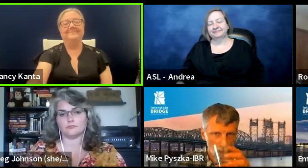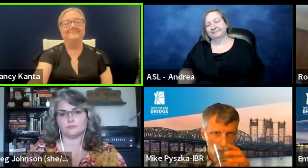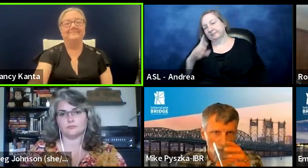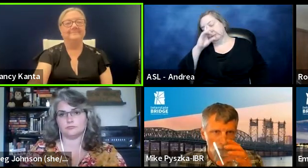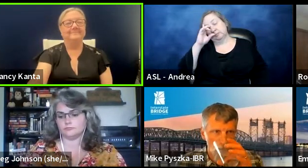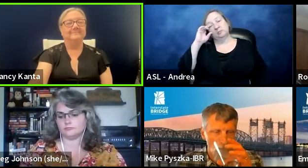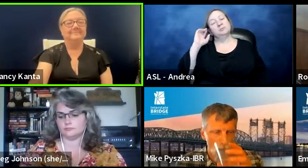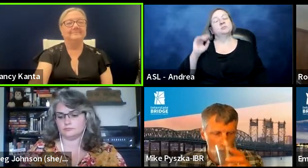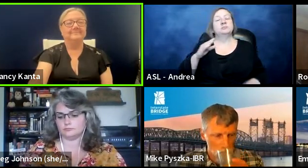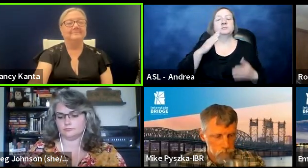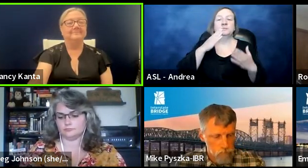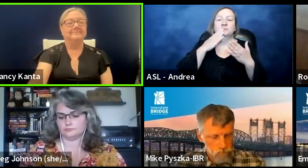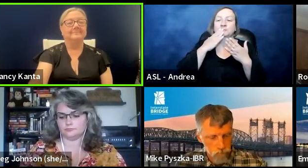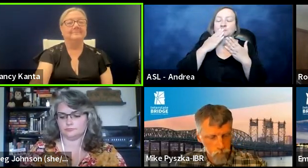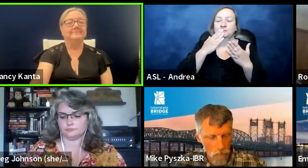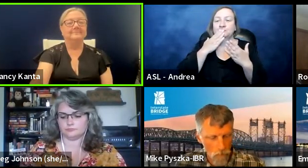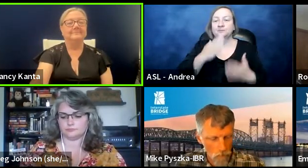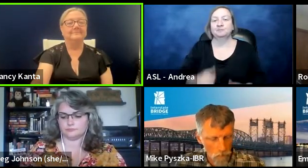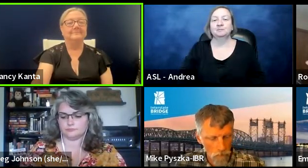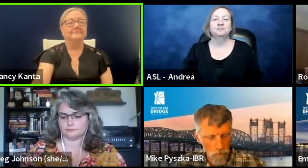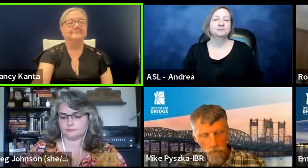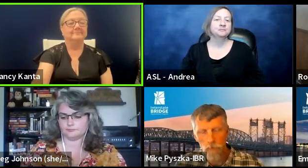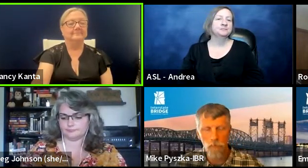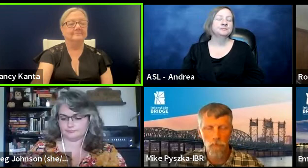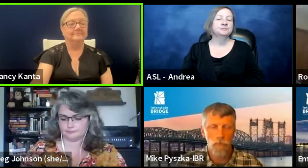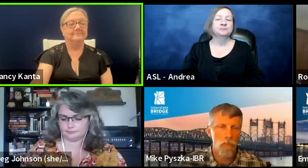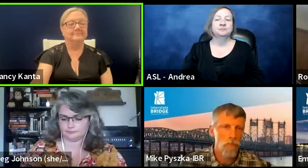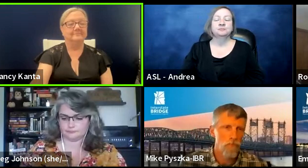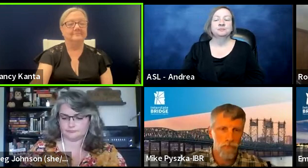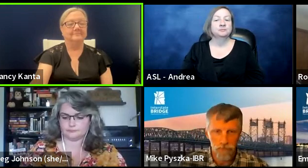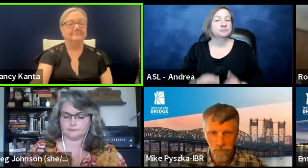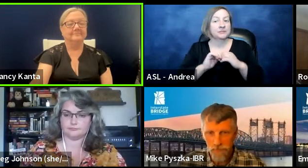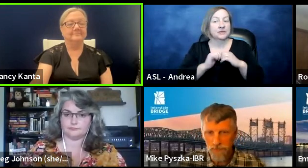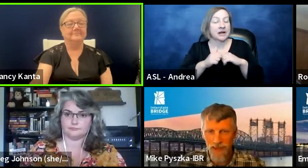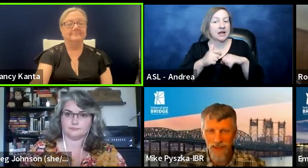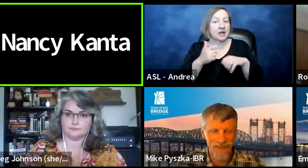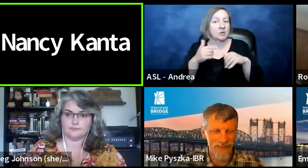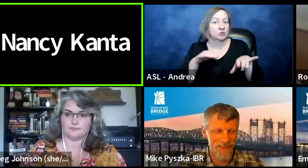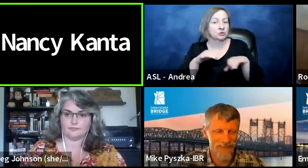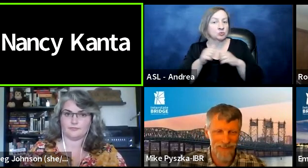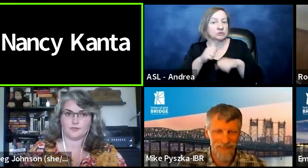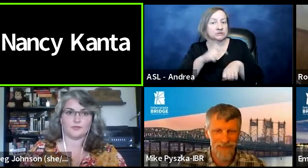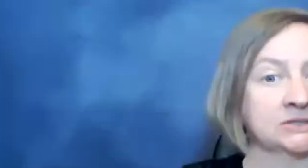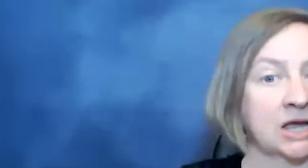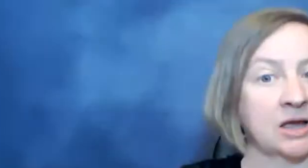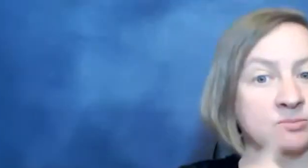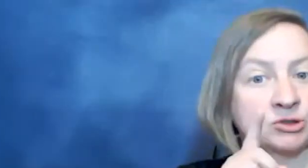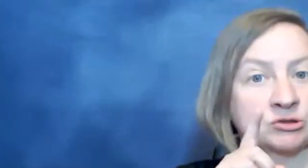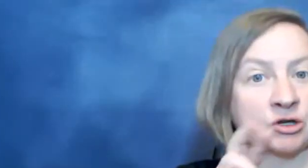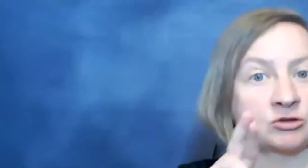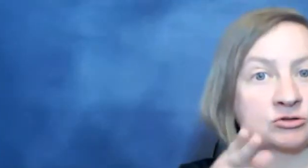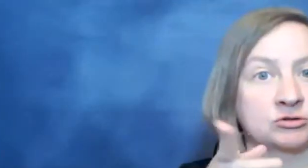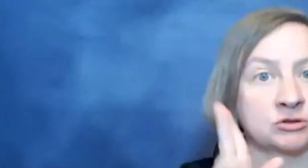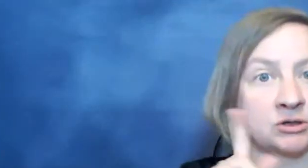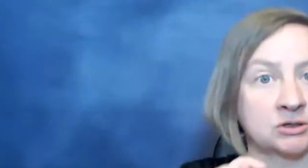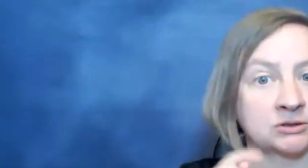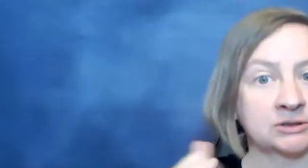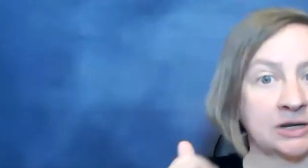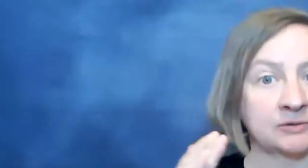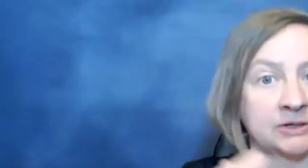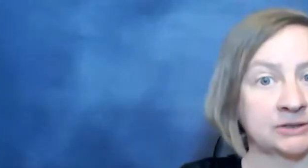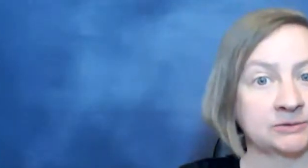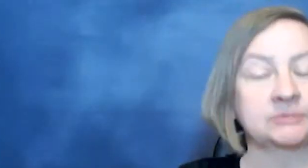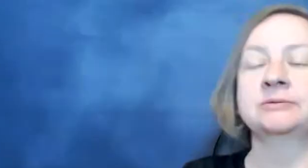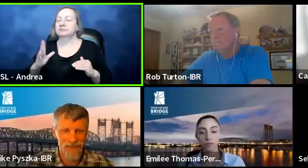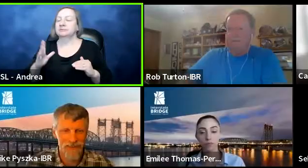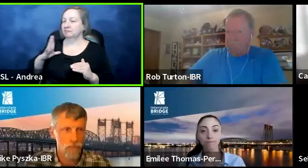Thank you. How are we doing on time, Dr. Hunt, once we get into the next piece here? I think we're good. We're good